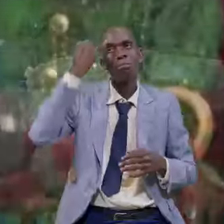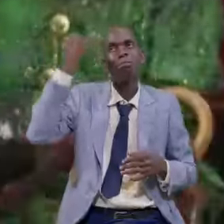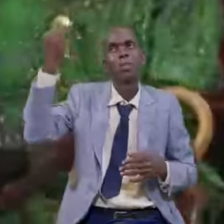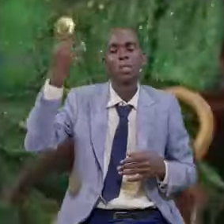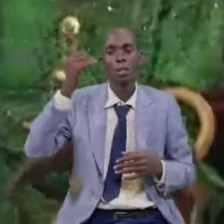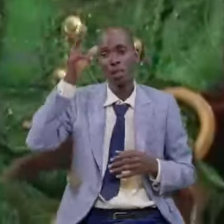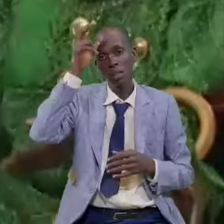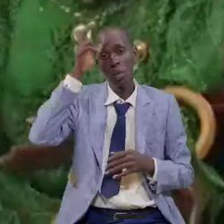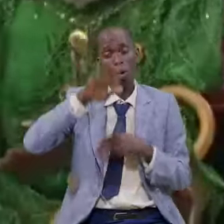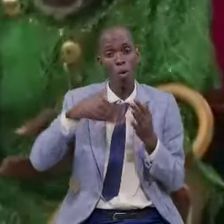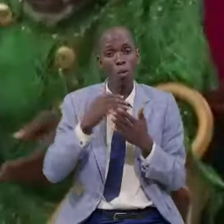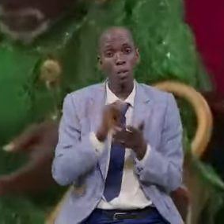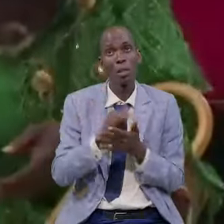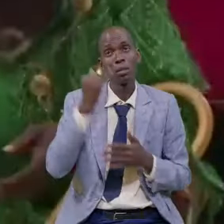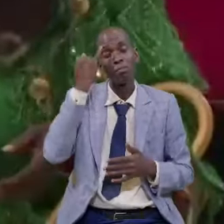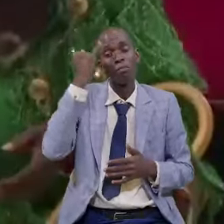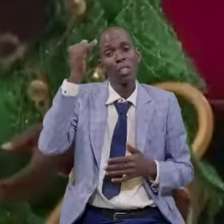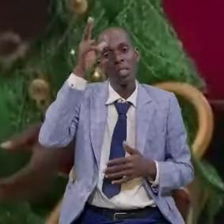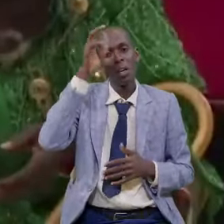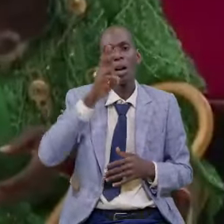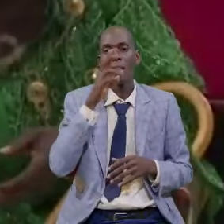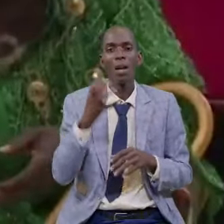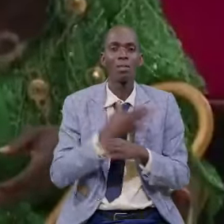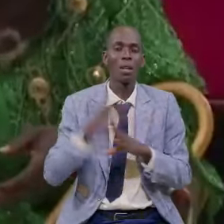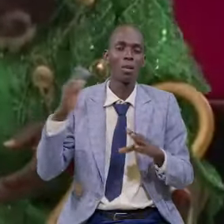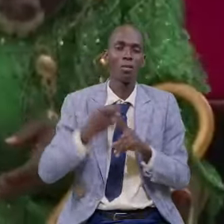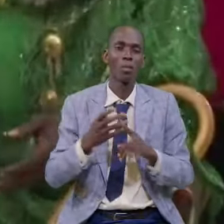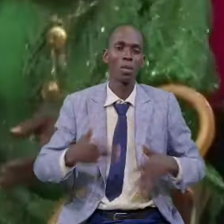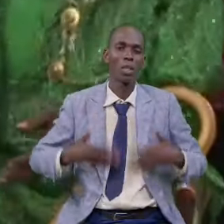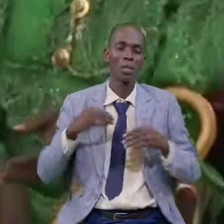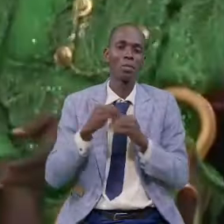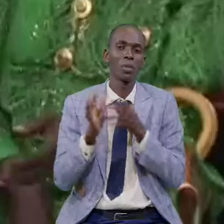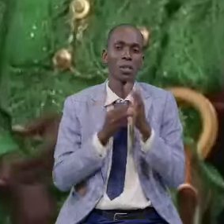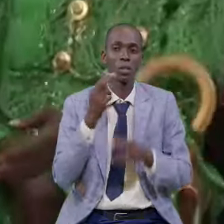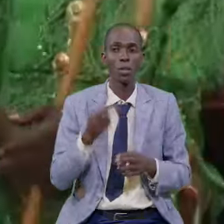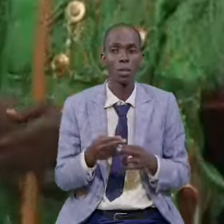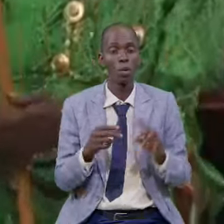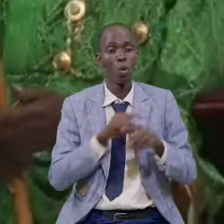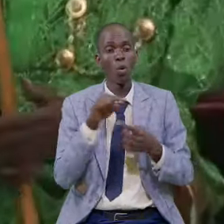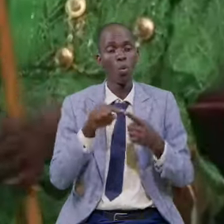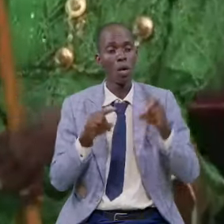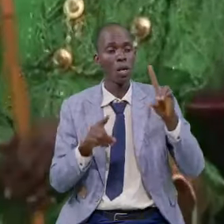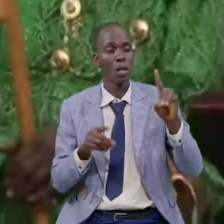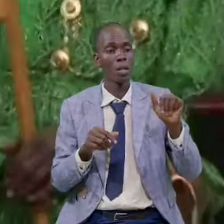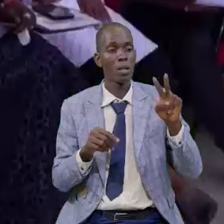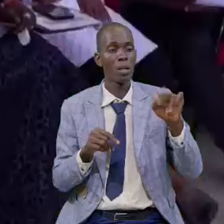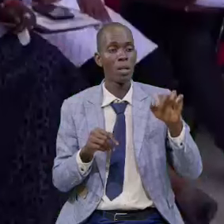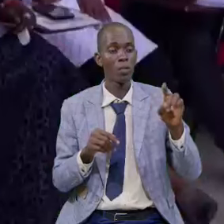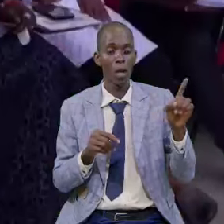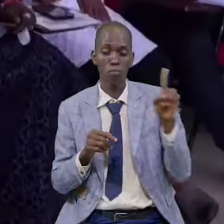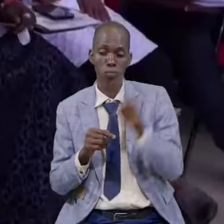life in Jesus' name. And so David came, and as David came, Eliab was